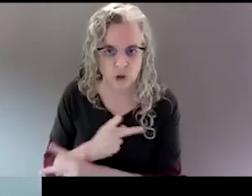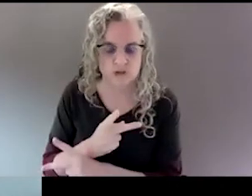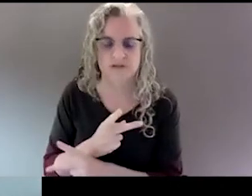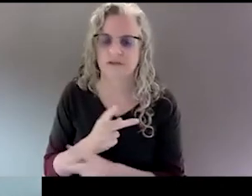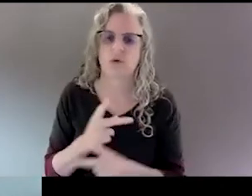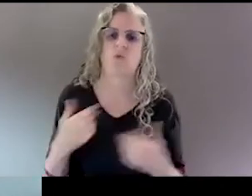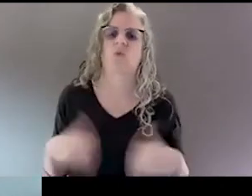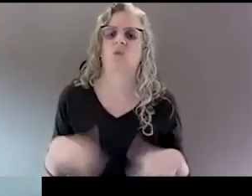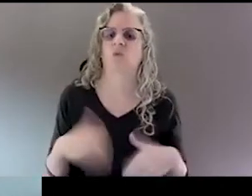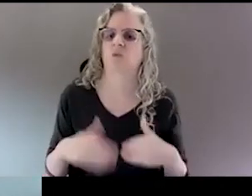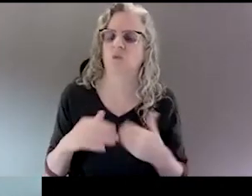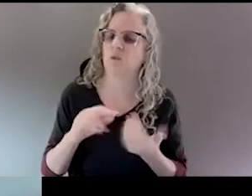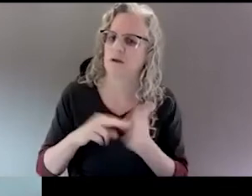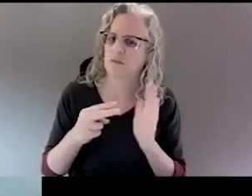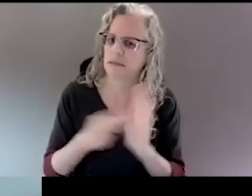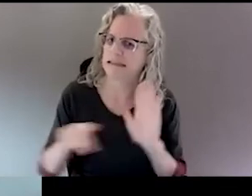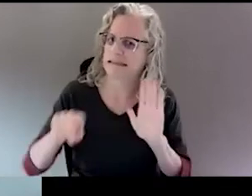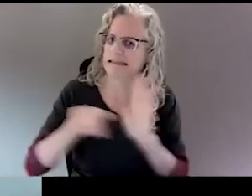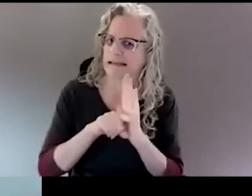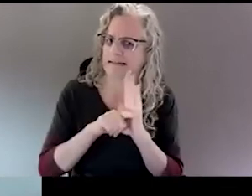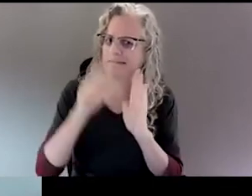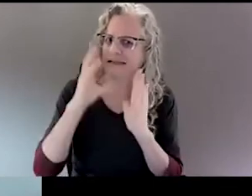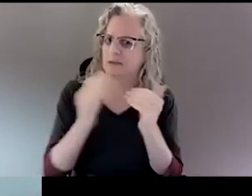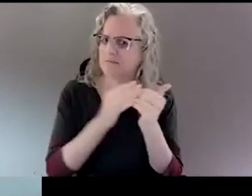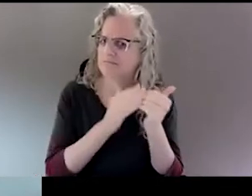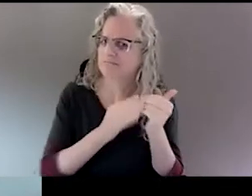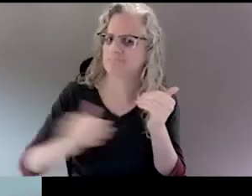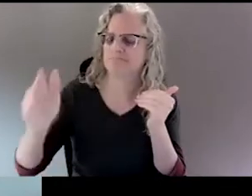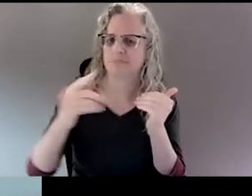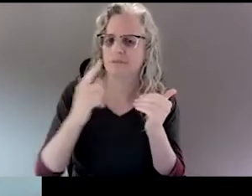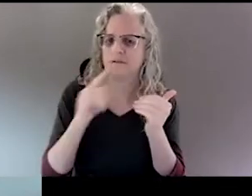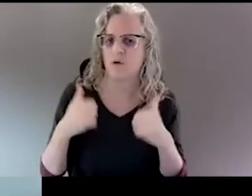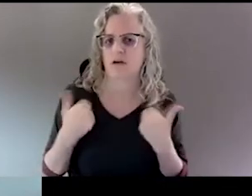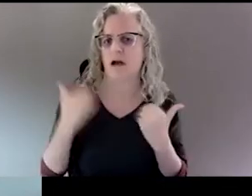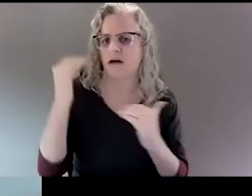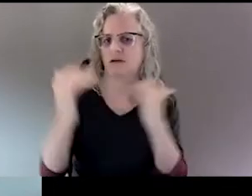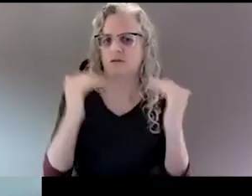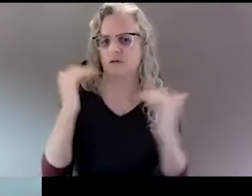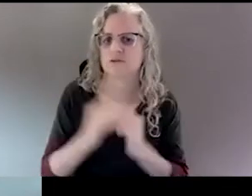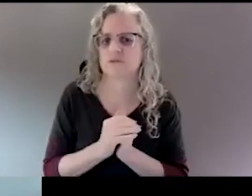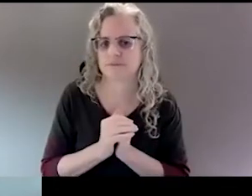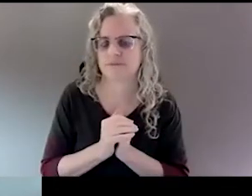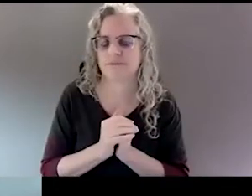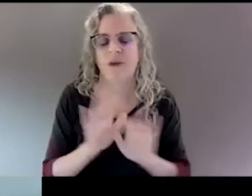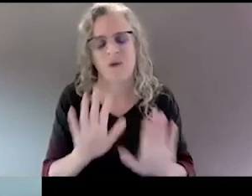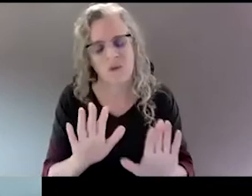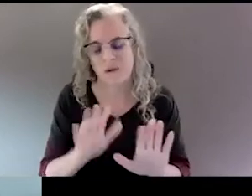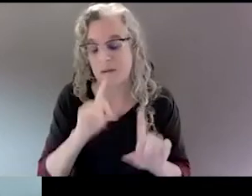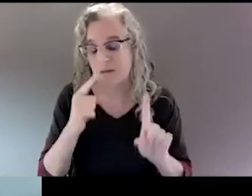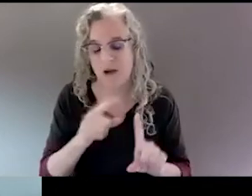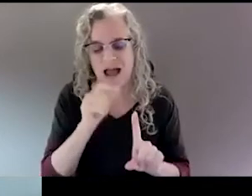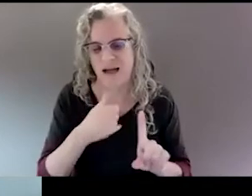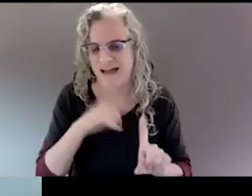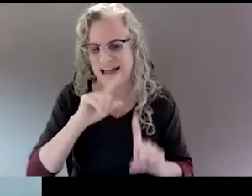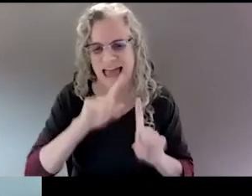good as you move into a young adulthood. And so I don't think I have the answers yet, but I think it's something that we need to